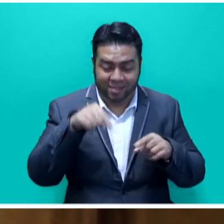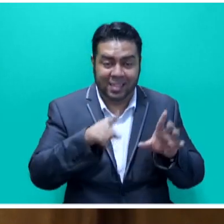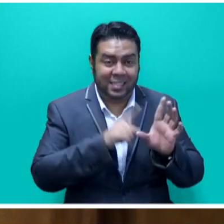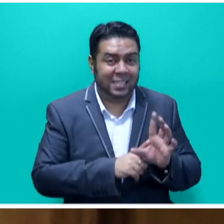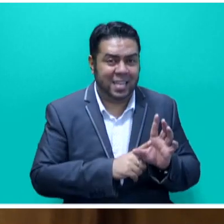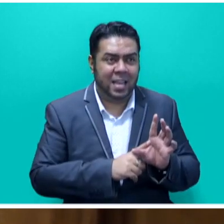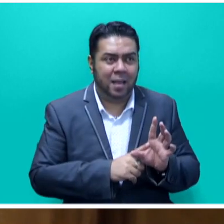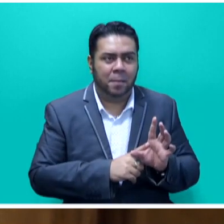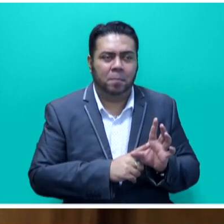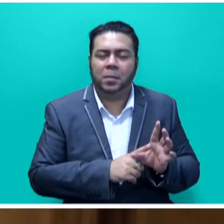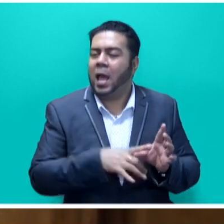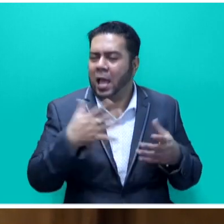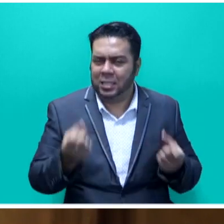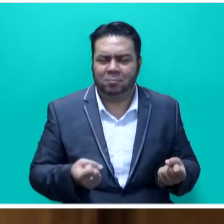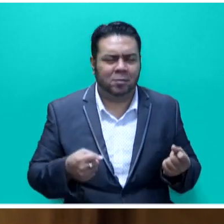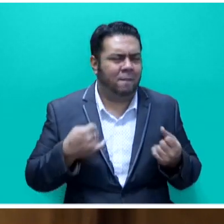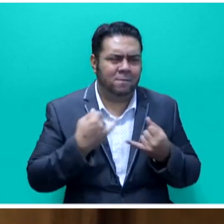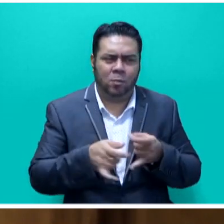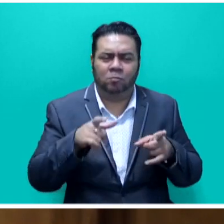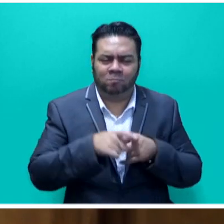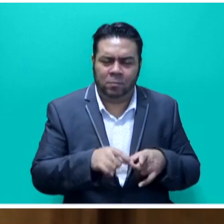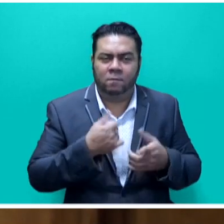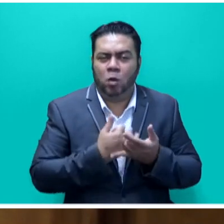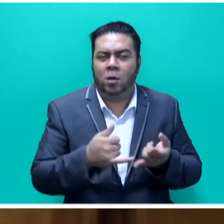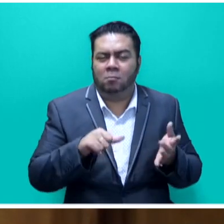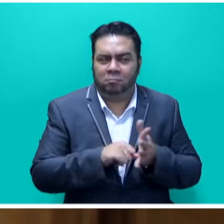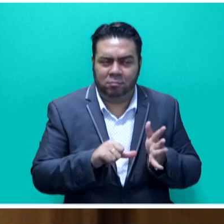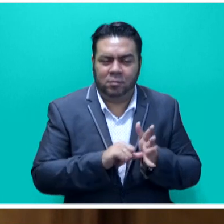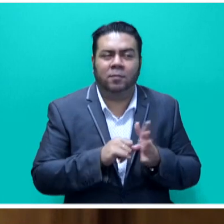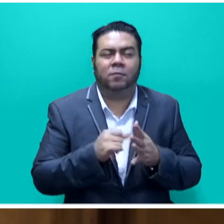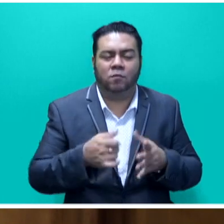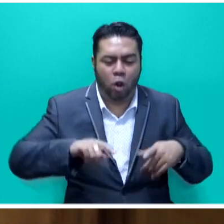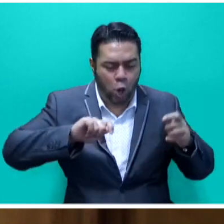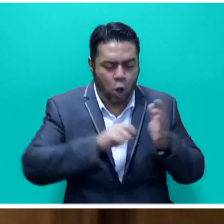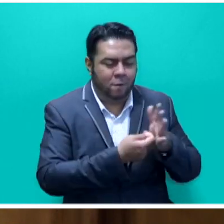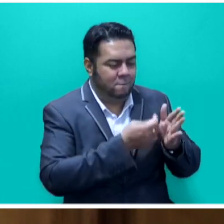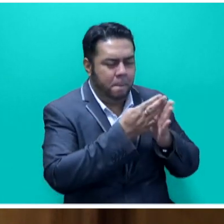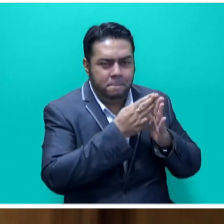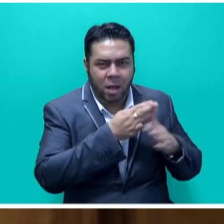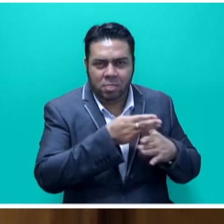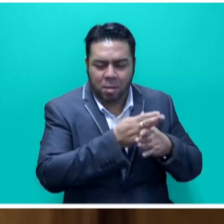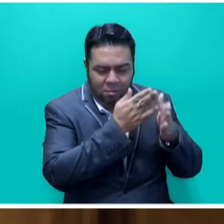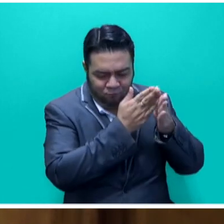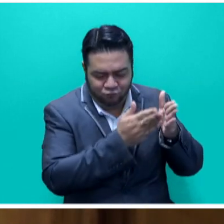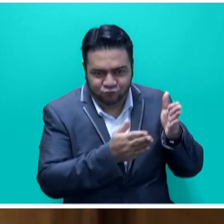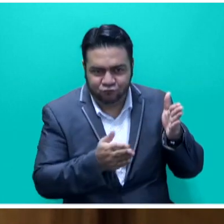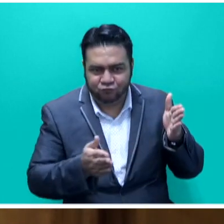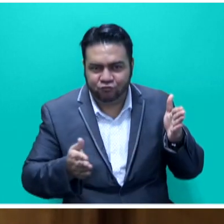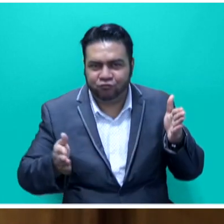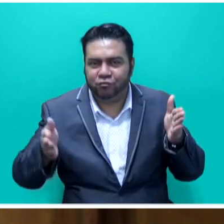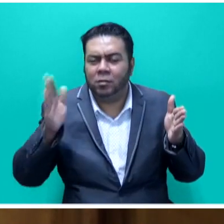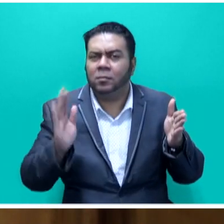has been particularly hard for our children, with lockdowns for months that restricted their movements, the impact of